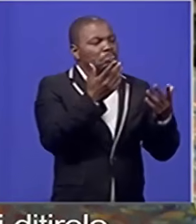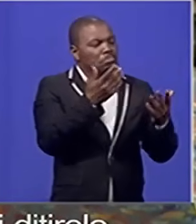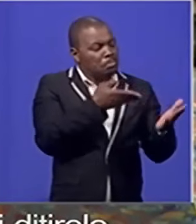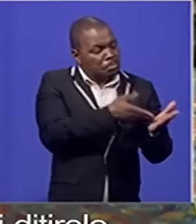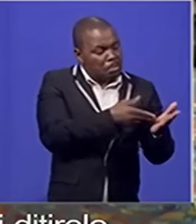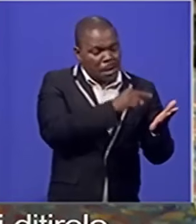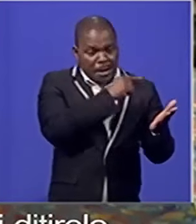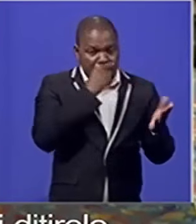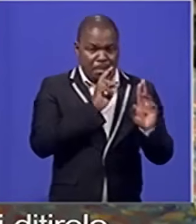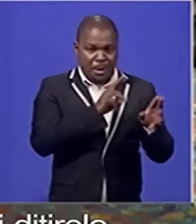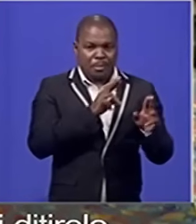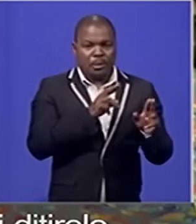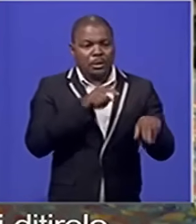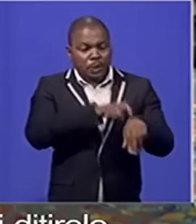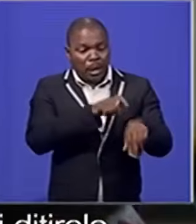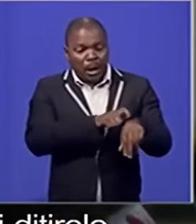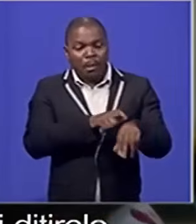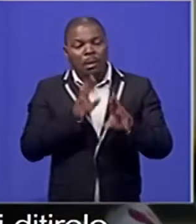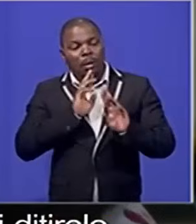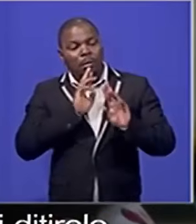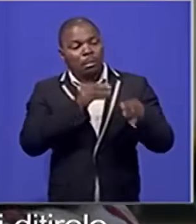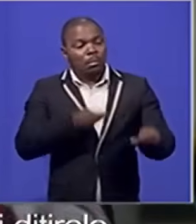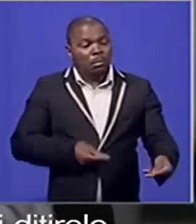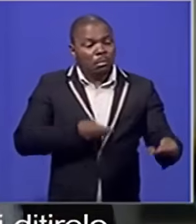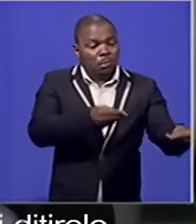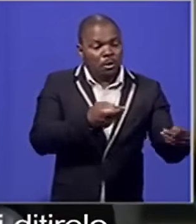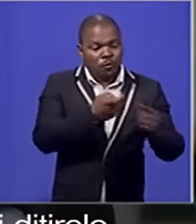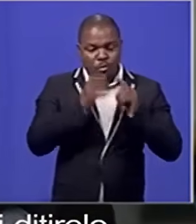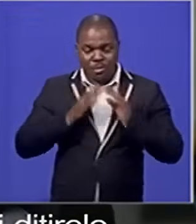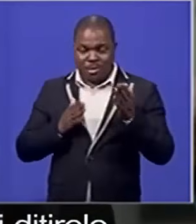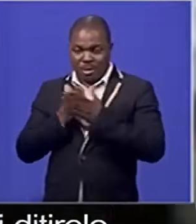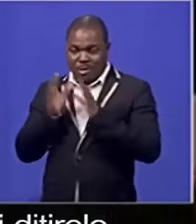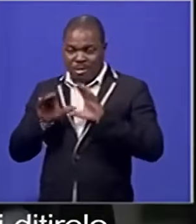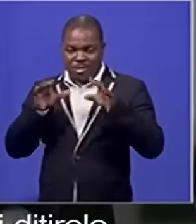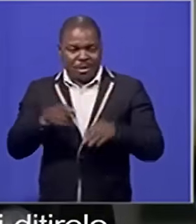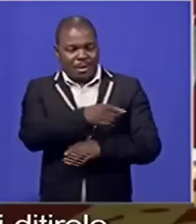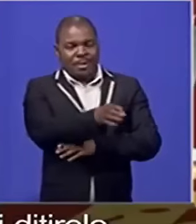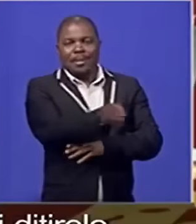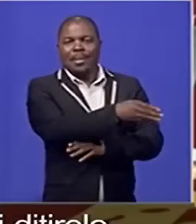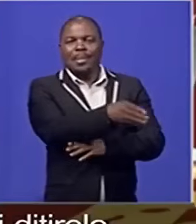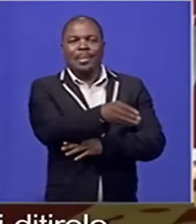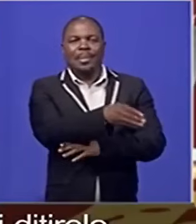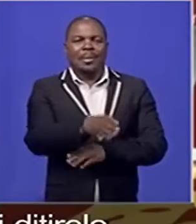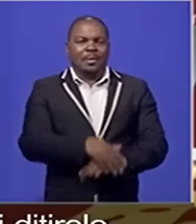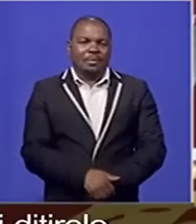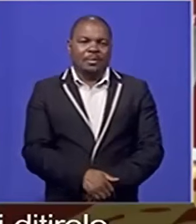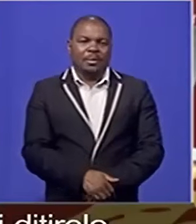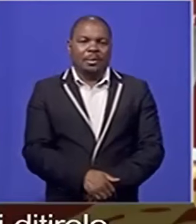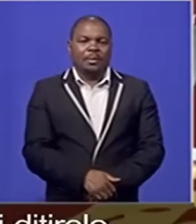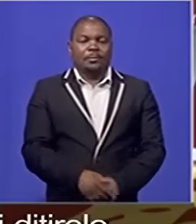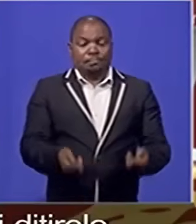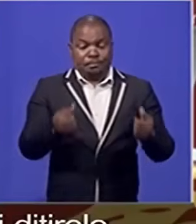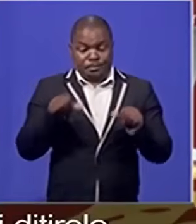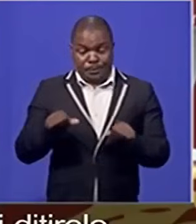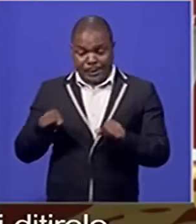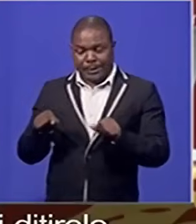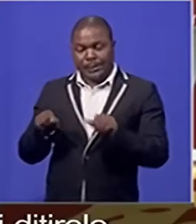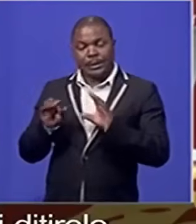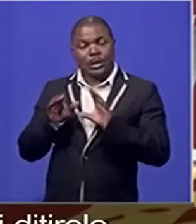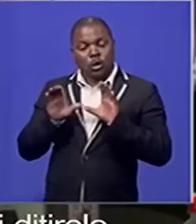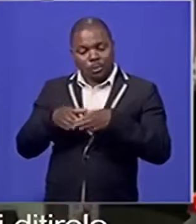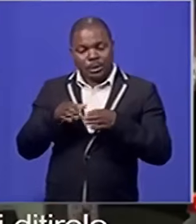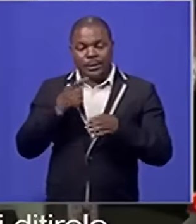eno a na seo fa go rebola pegelo ya dipatlisiso tsa Komišene ya Ditshwanelo tsa Botho. Re sa le fo, komišene e neile maphata otlhe